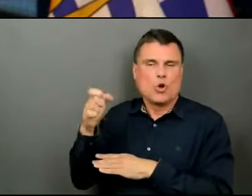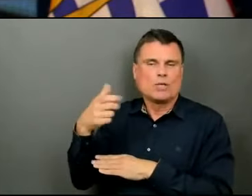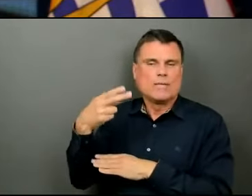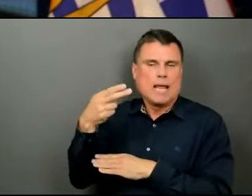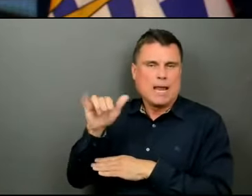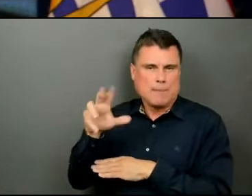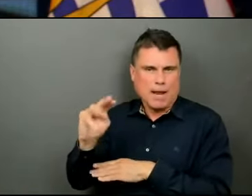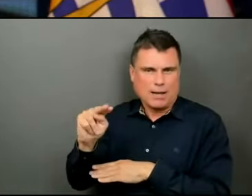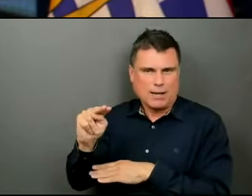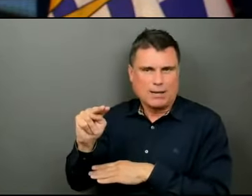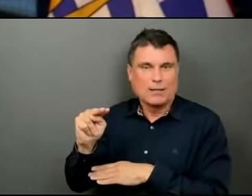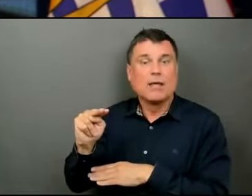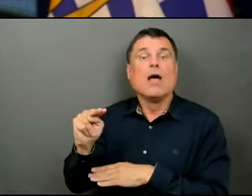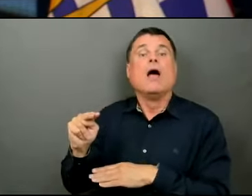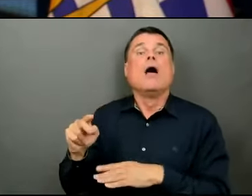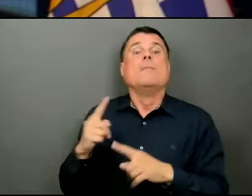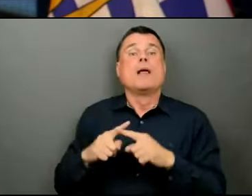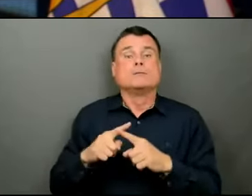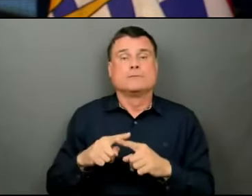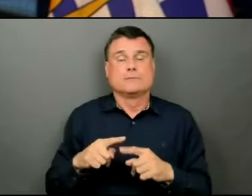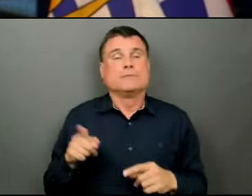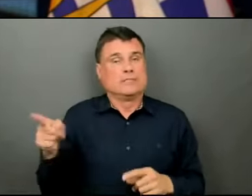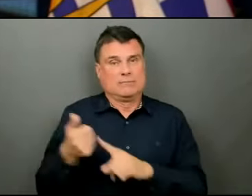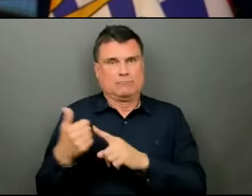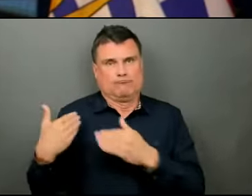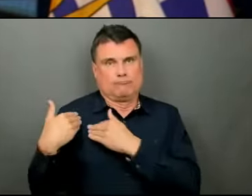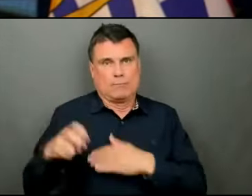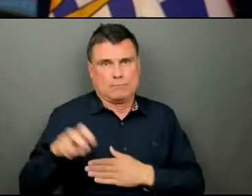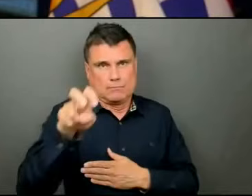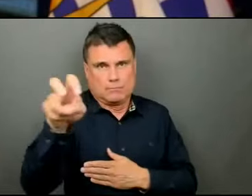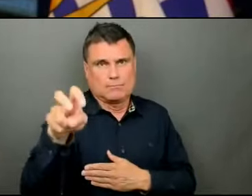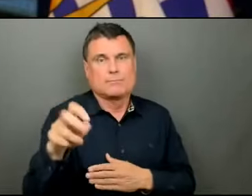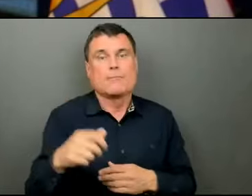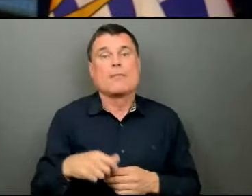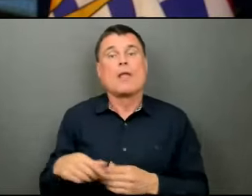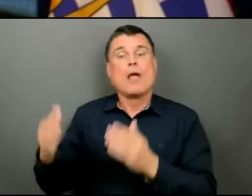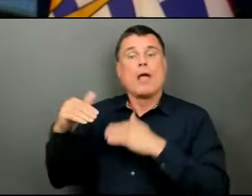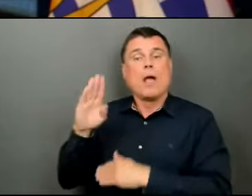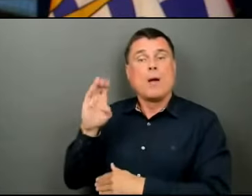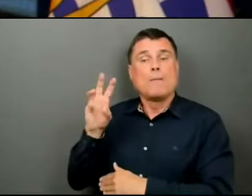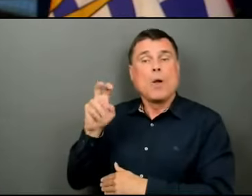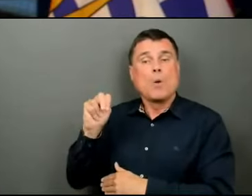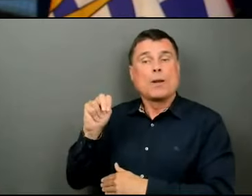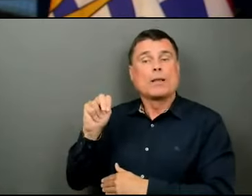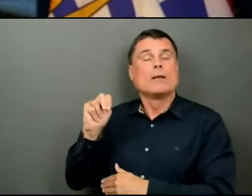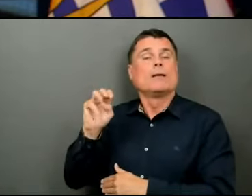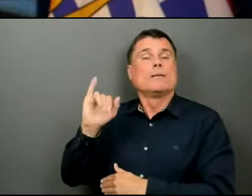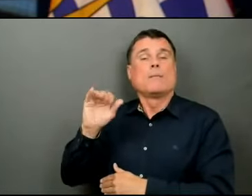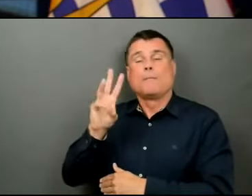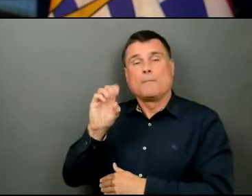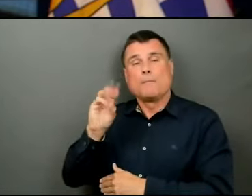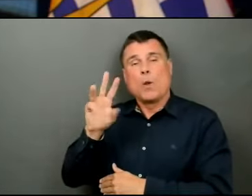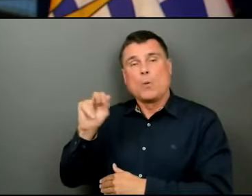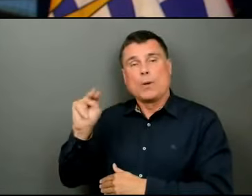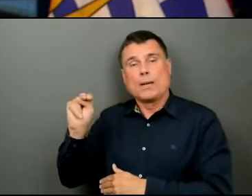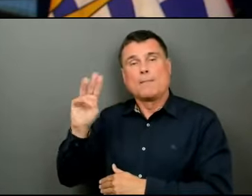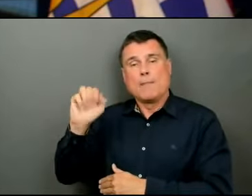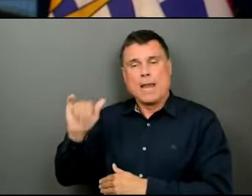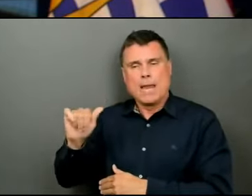Minister responsible for TransLink. My colleague Bowen Ma, the Minister of State for Infrastructure and the MLA for North Vancouver